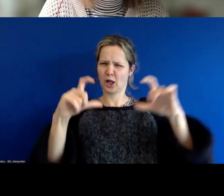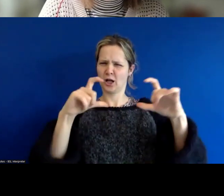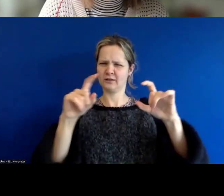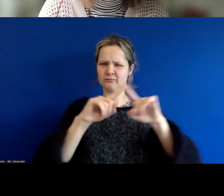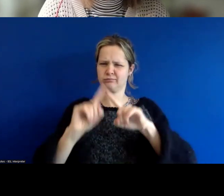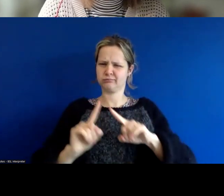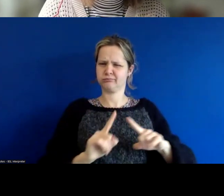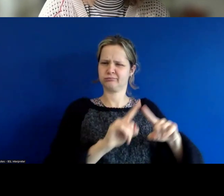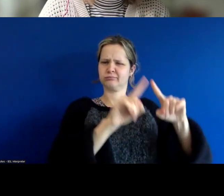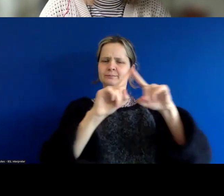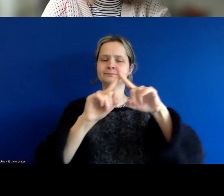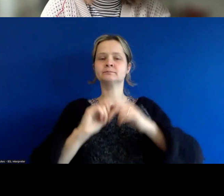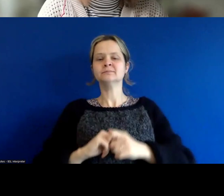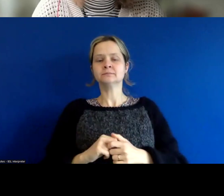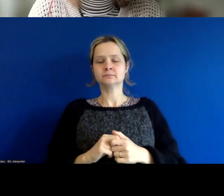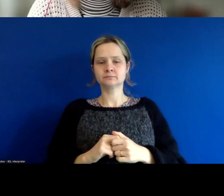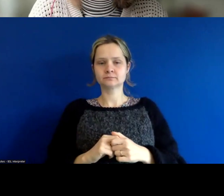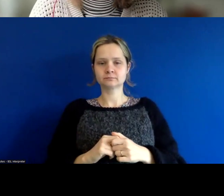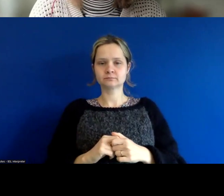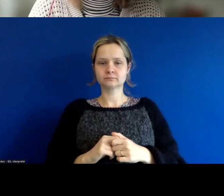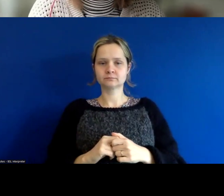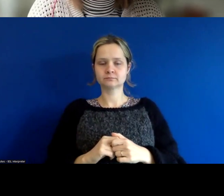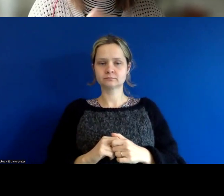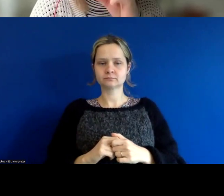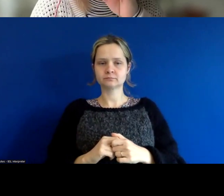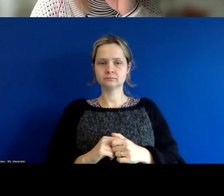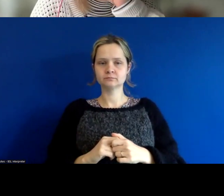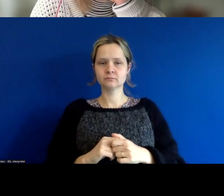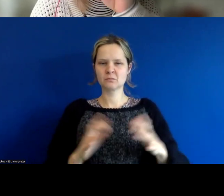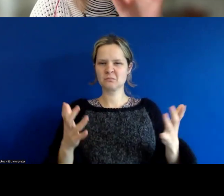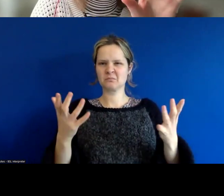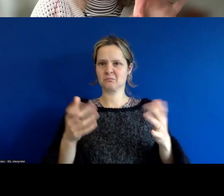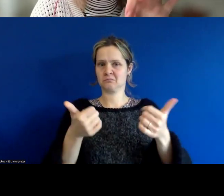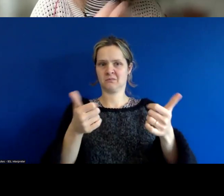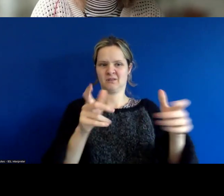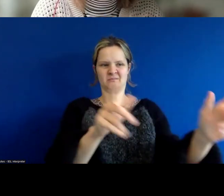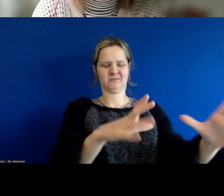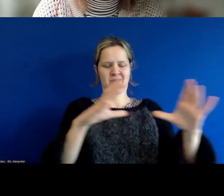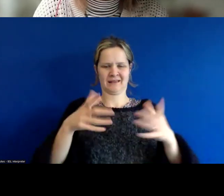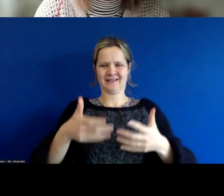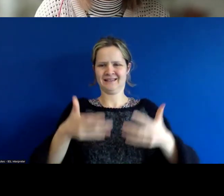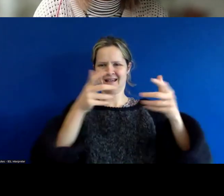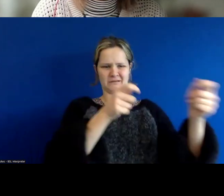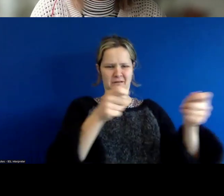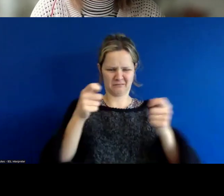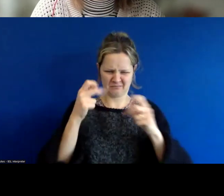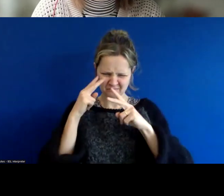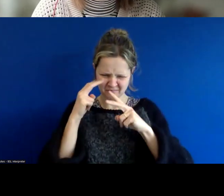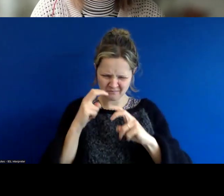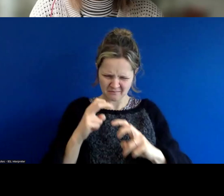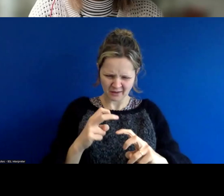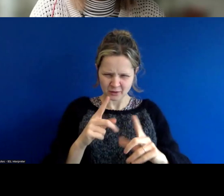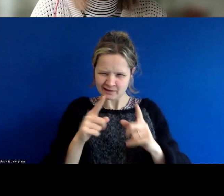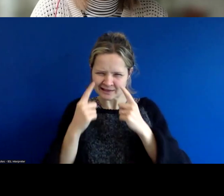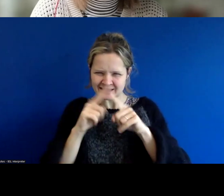you can do is you can start to interrogate data quite closely into different areas of where you're interested